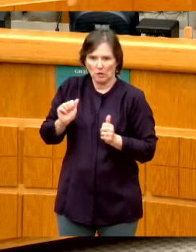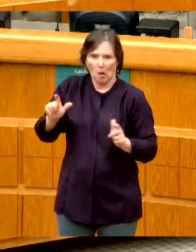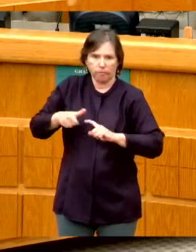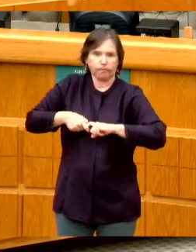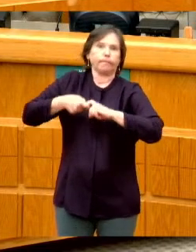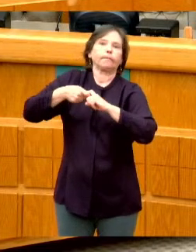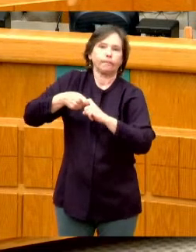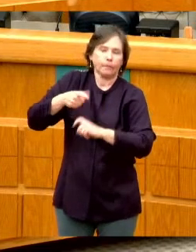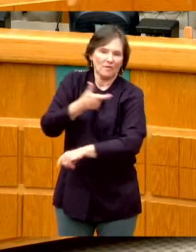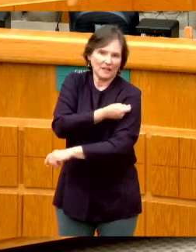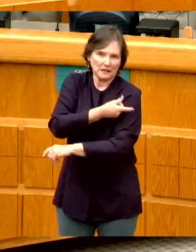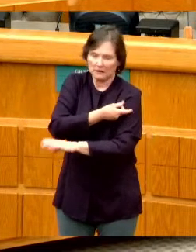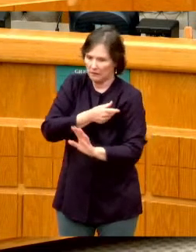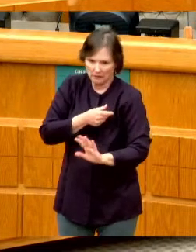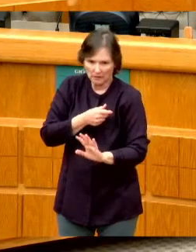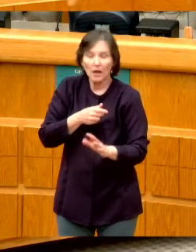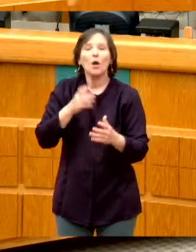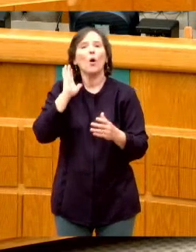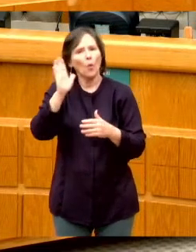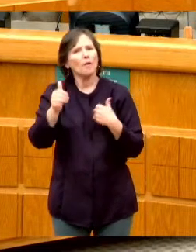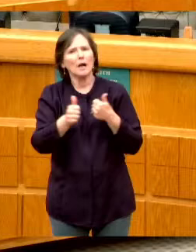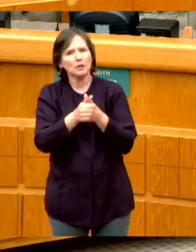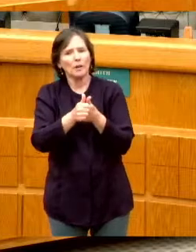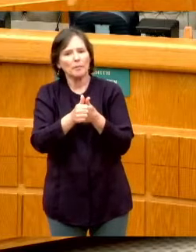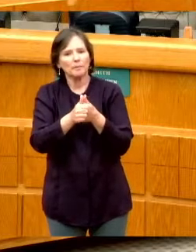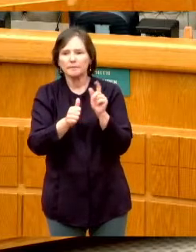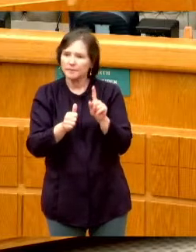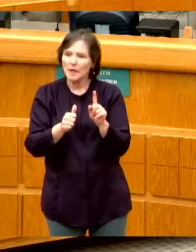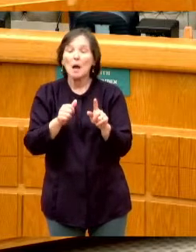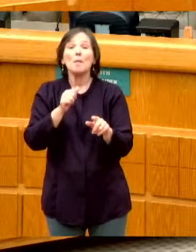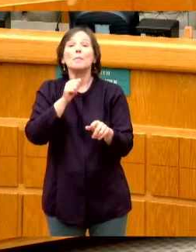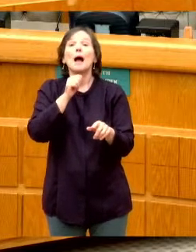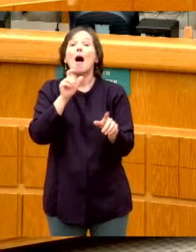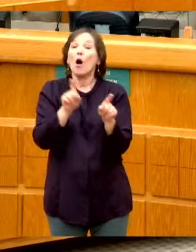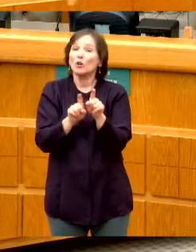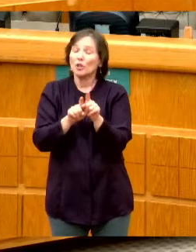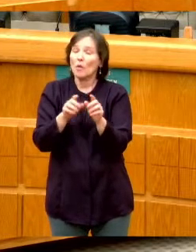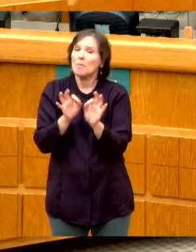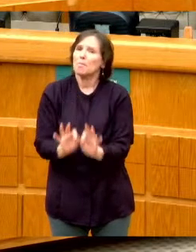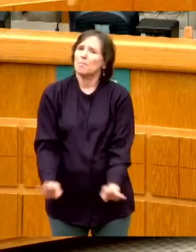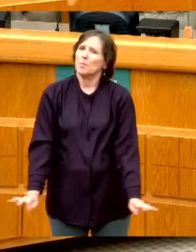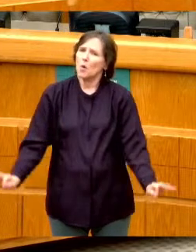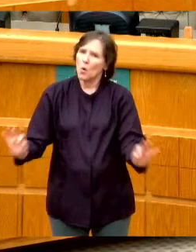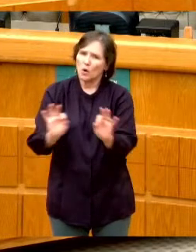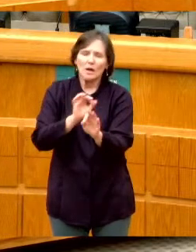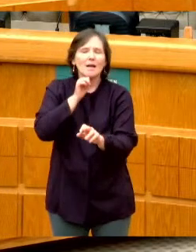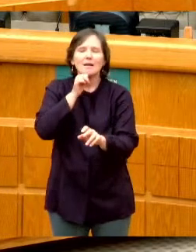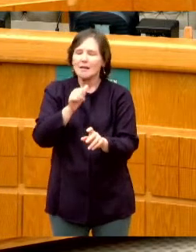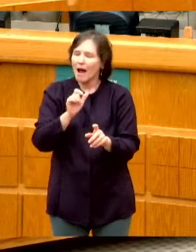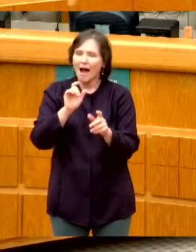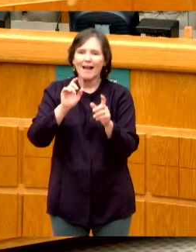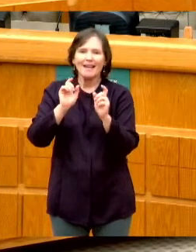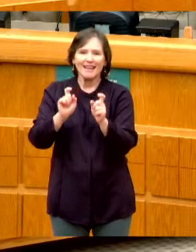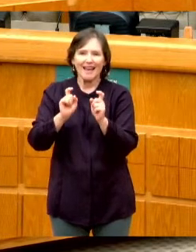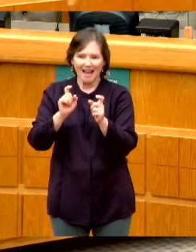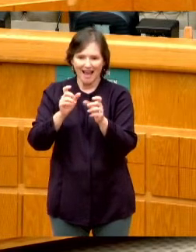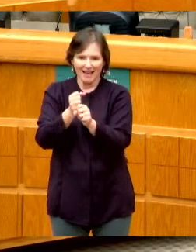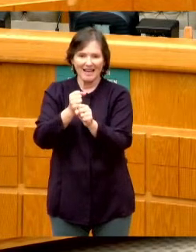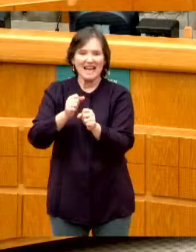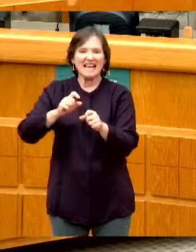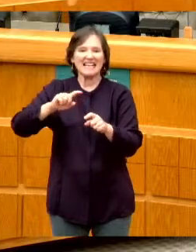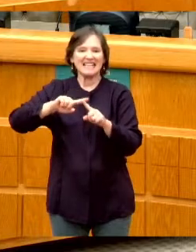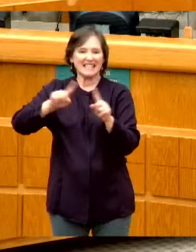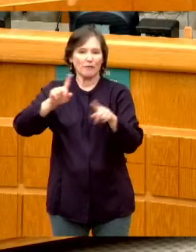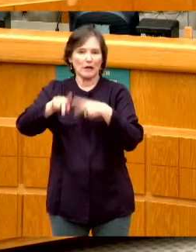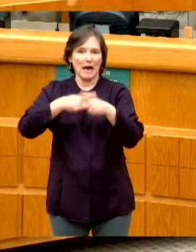doses. And don't mix vaccines. Don't get panicked. Don't go get Moderna if you've gotten Pfizer.